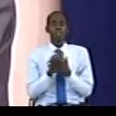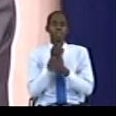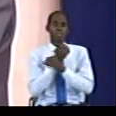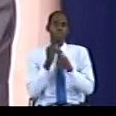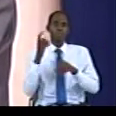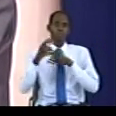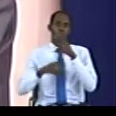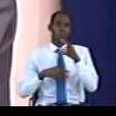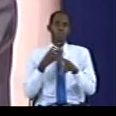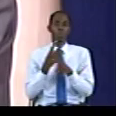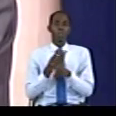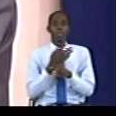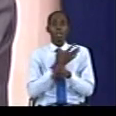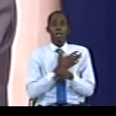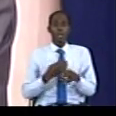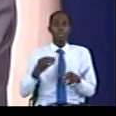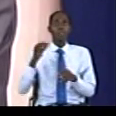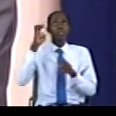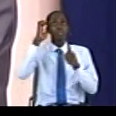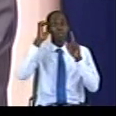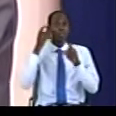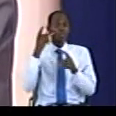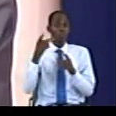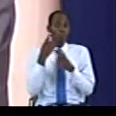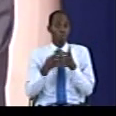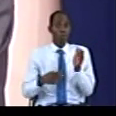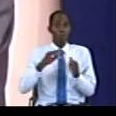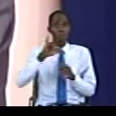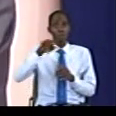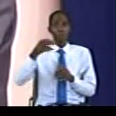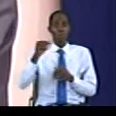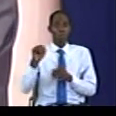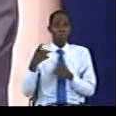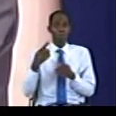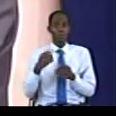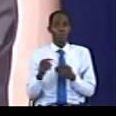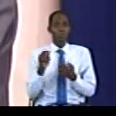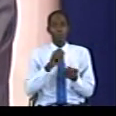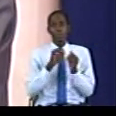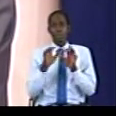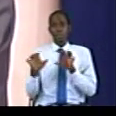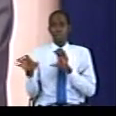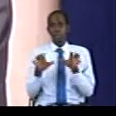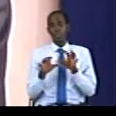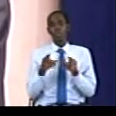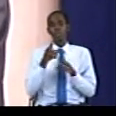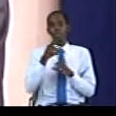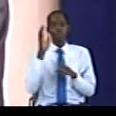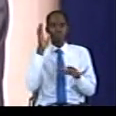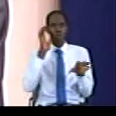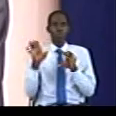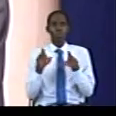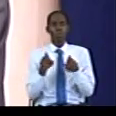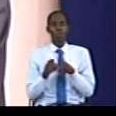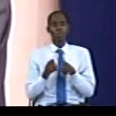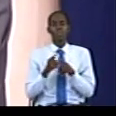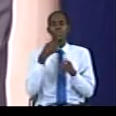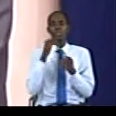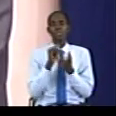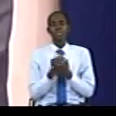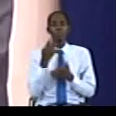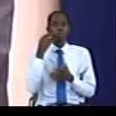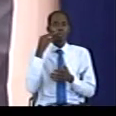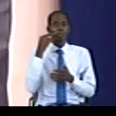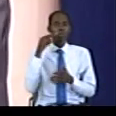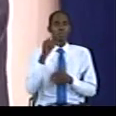thing. Everybody that comes your way, everybody that you even go to, if they don't come to you, you tell them, behold the Lamb of God,